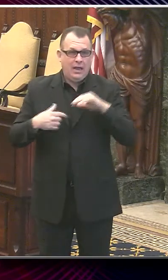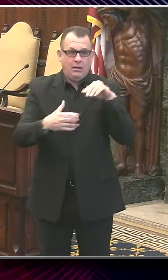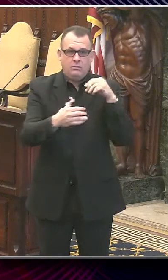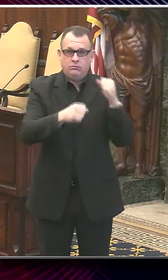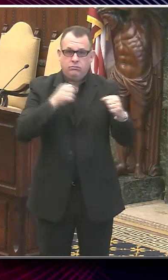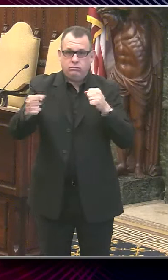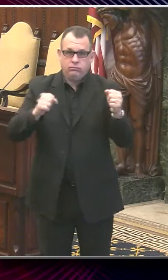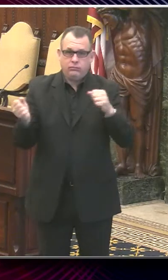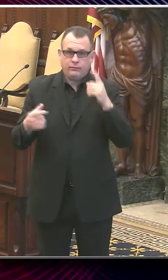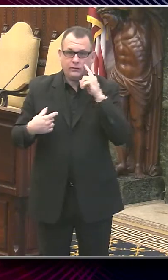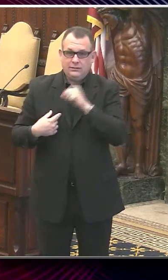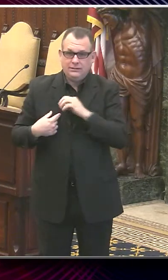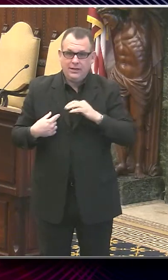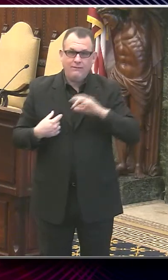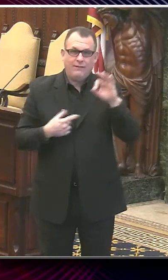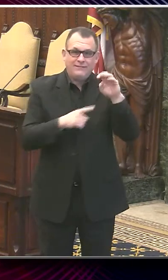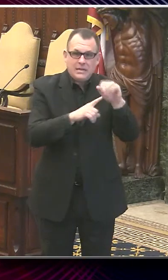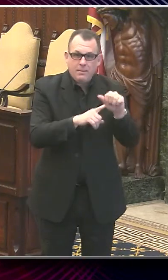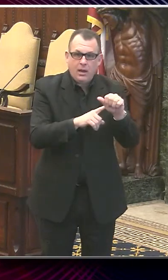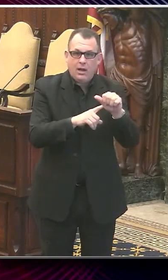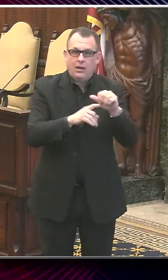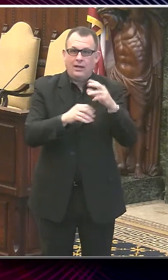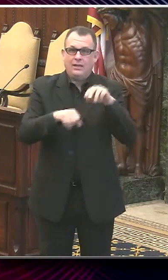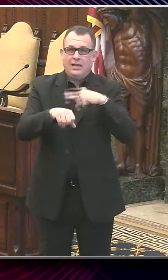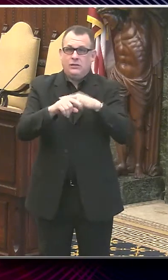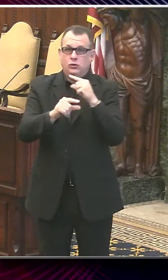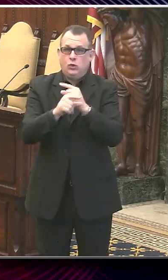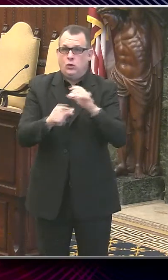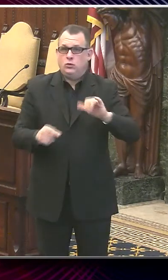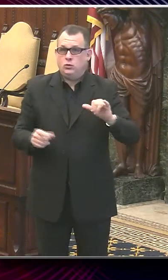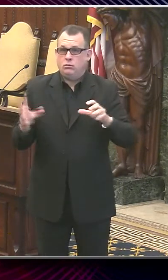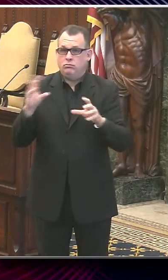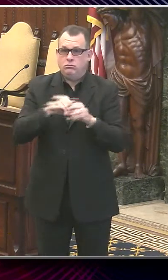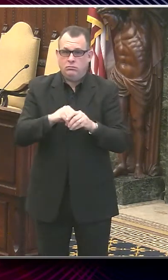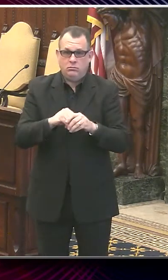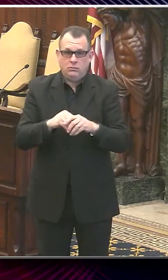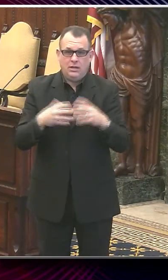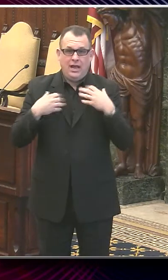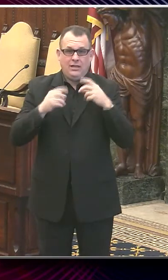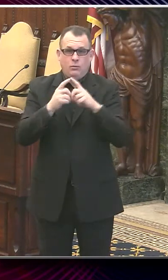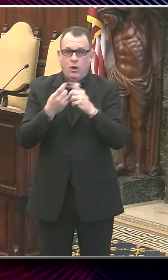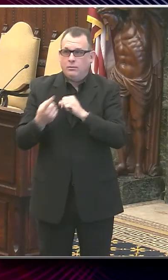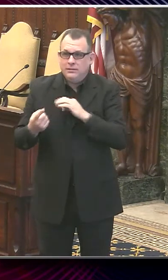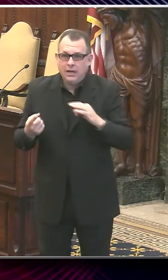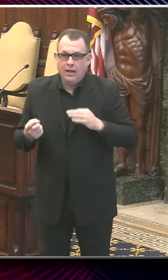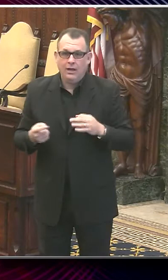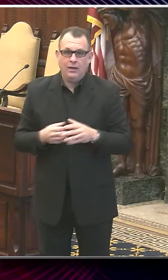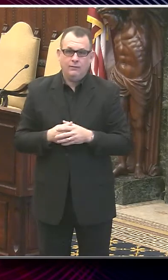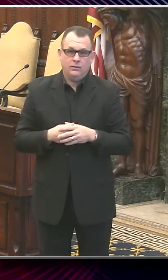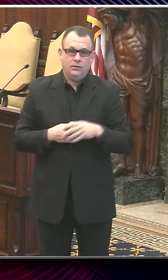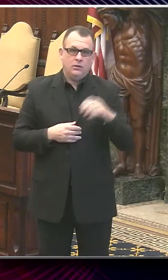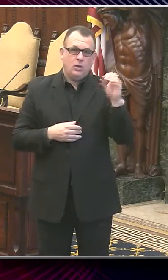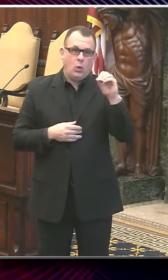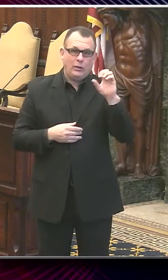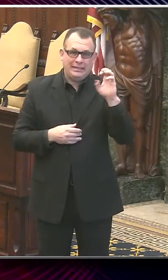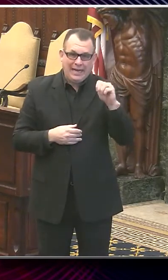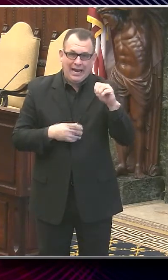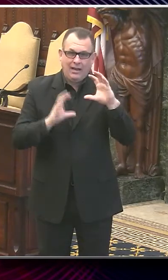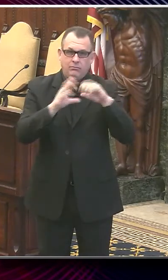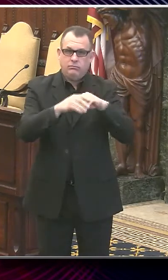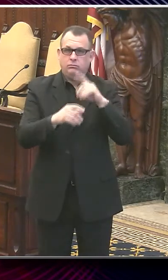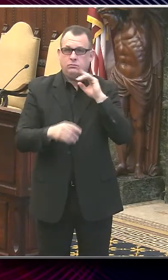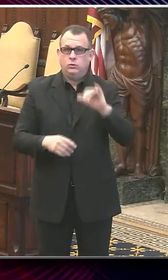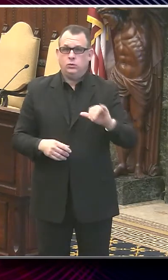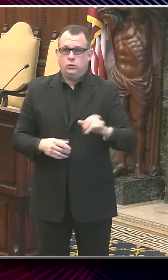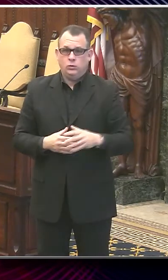including FEMA and the National Guard, and there'll be local staff from the Health Department and the Office of Emergency Management there as well. The site will